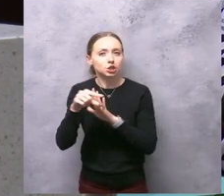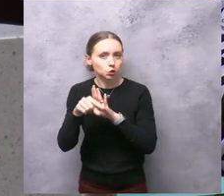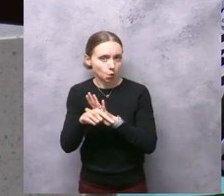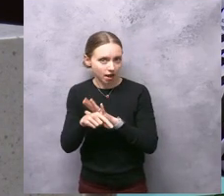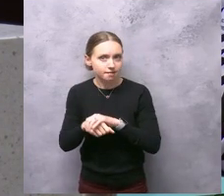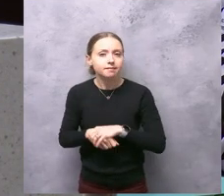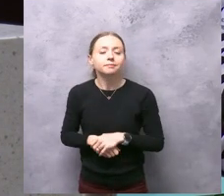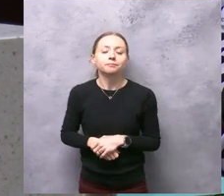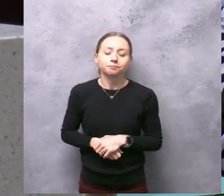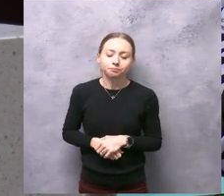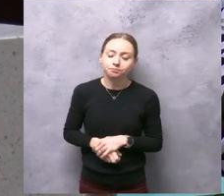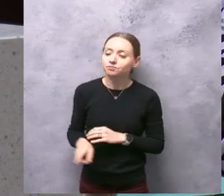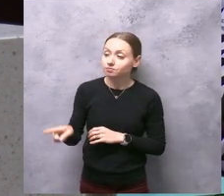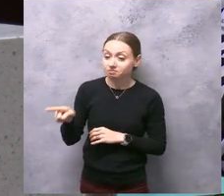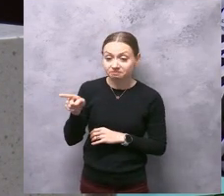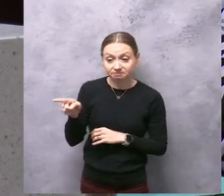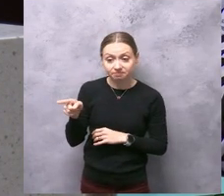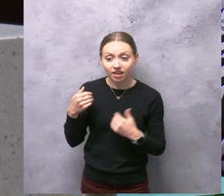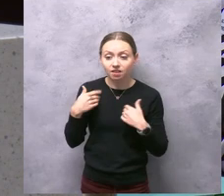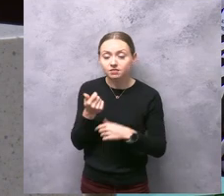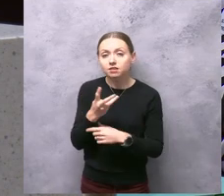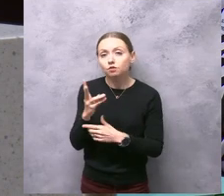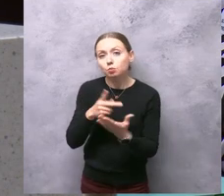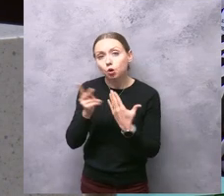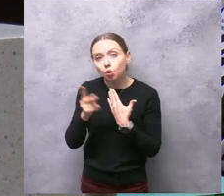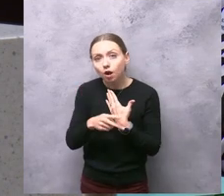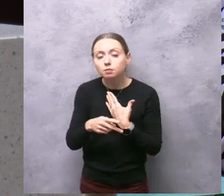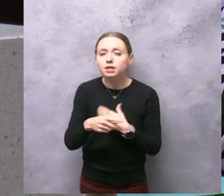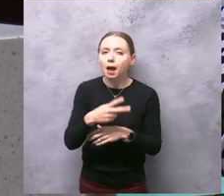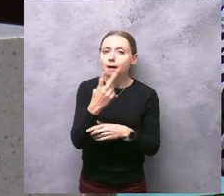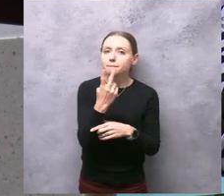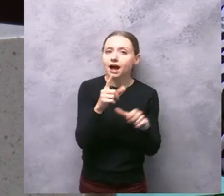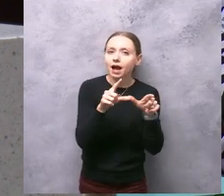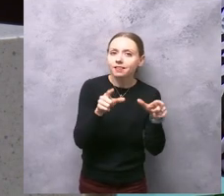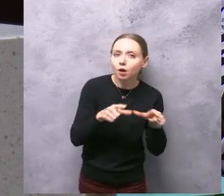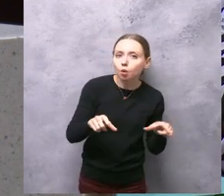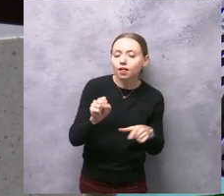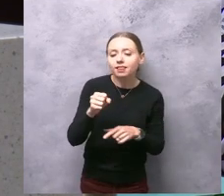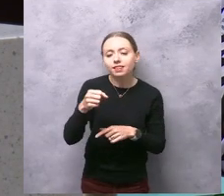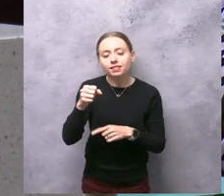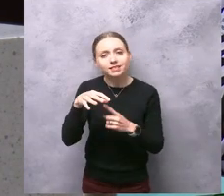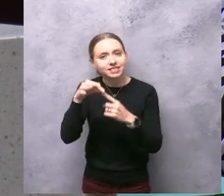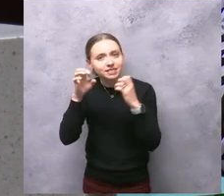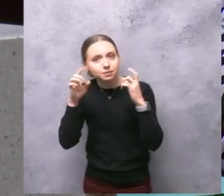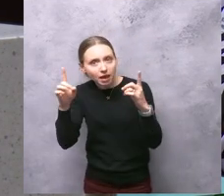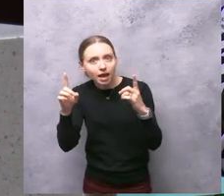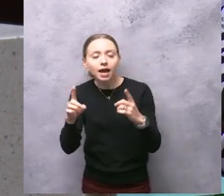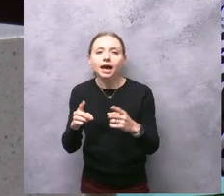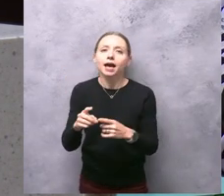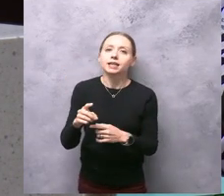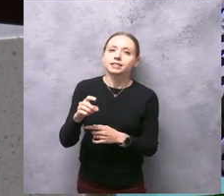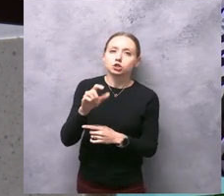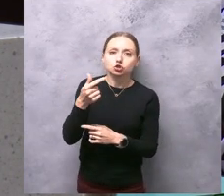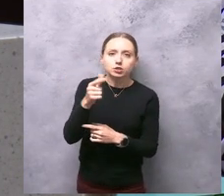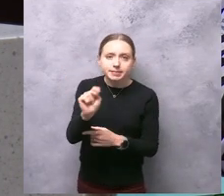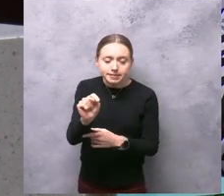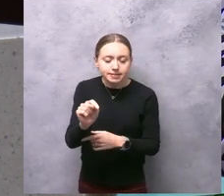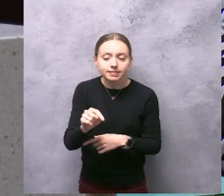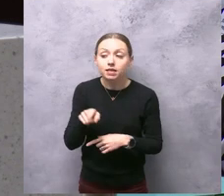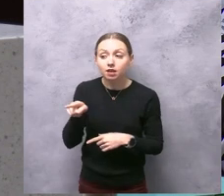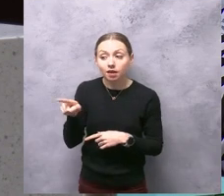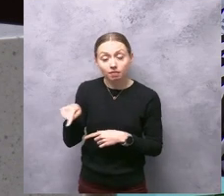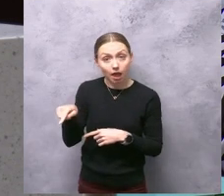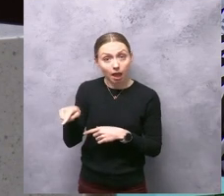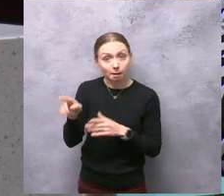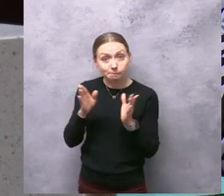are working, they have several programs, bilingual, SPED, ESL, and GT. They plan together